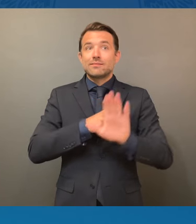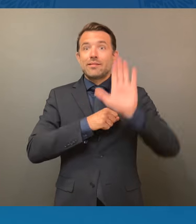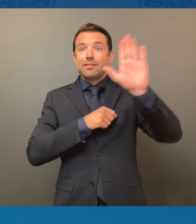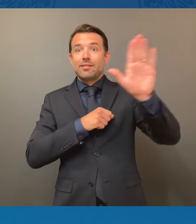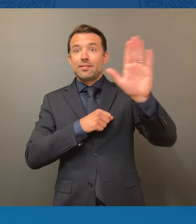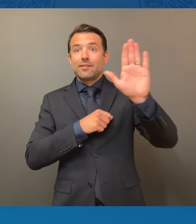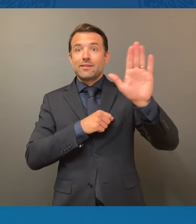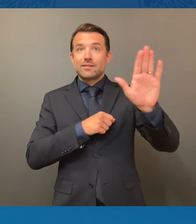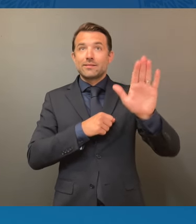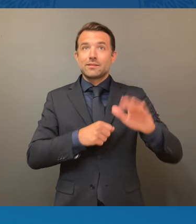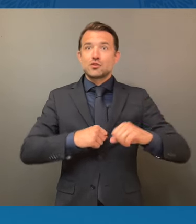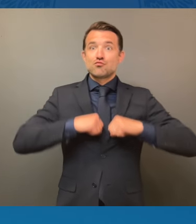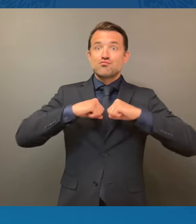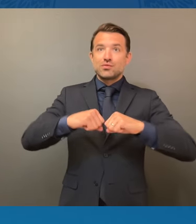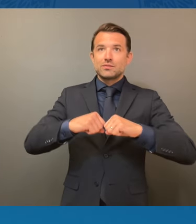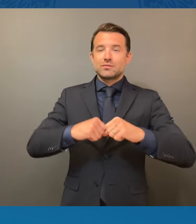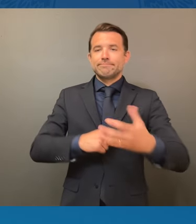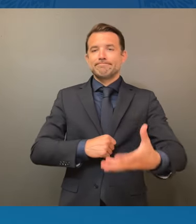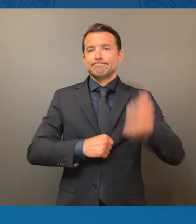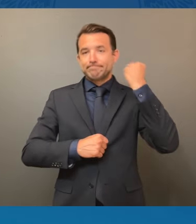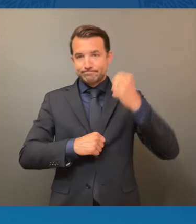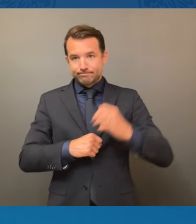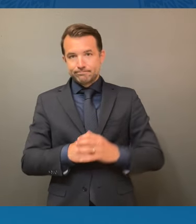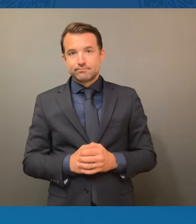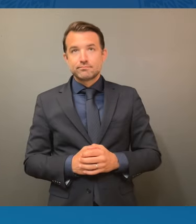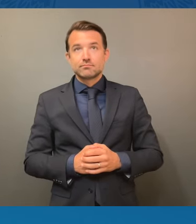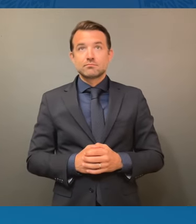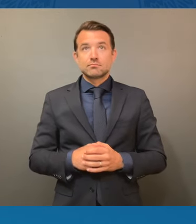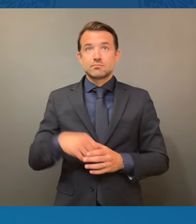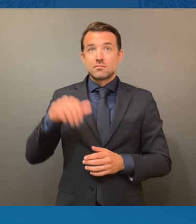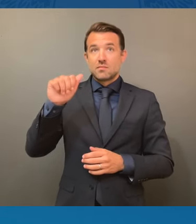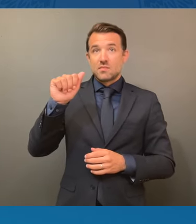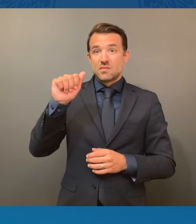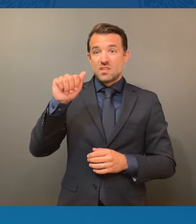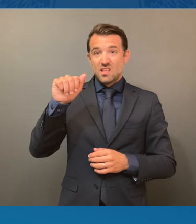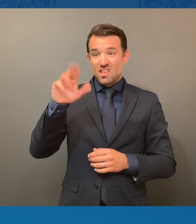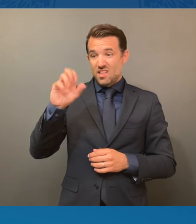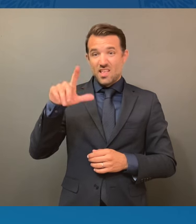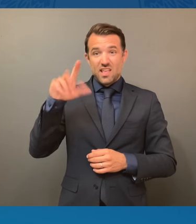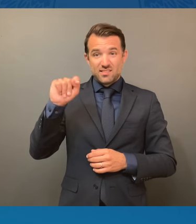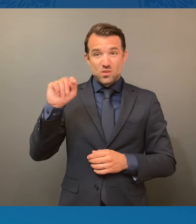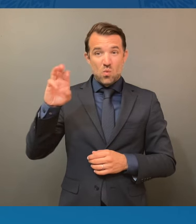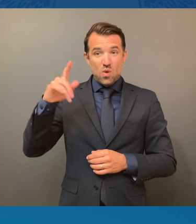And we must renew the assault weapons ban.